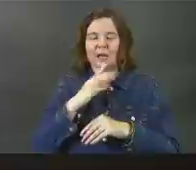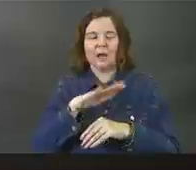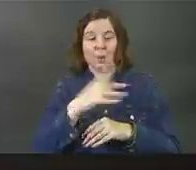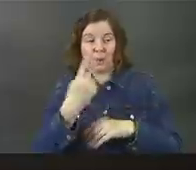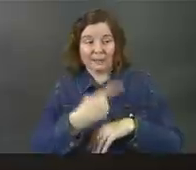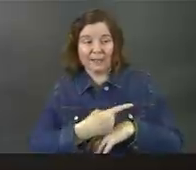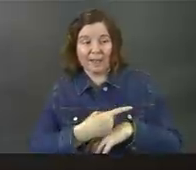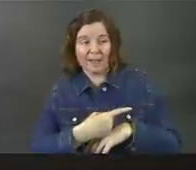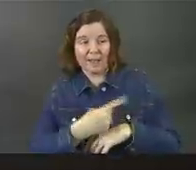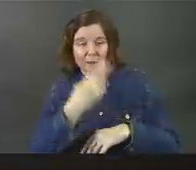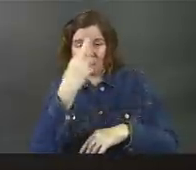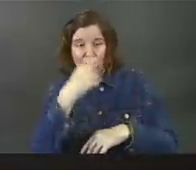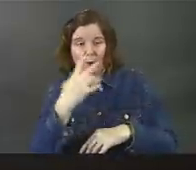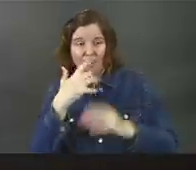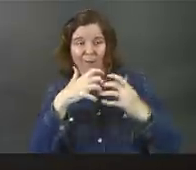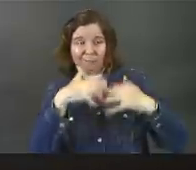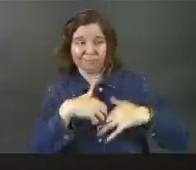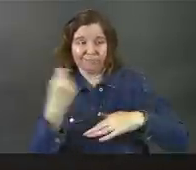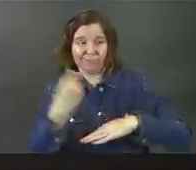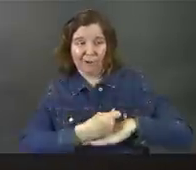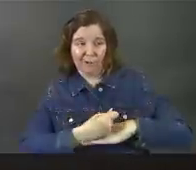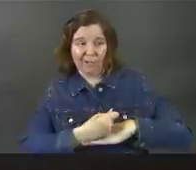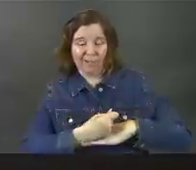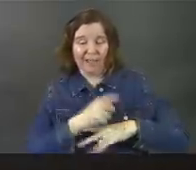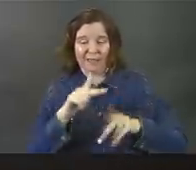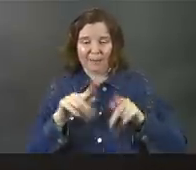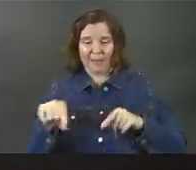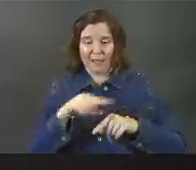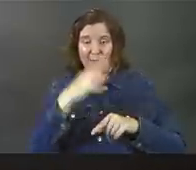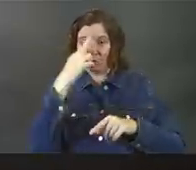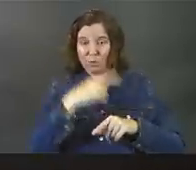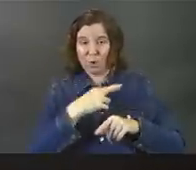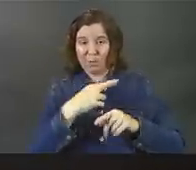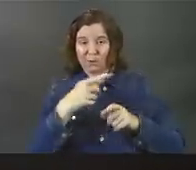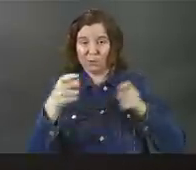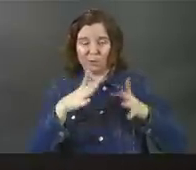one day Rome is actually going to fall. And all of these people, all these